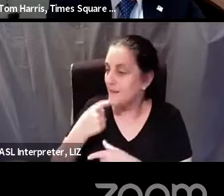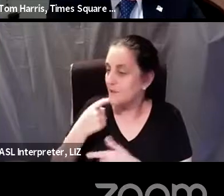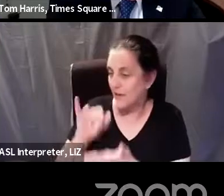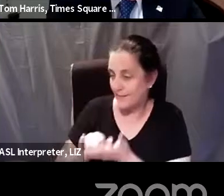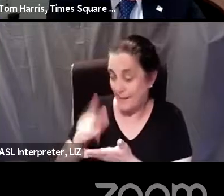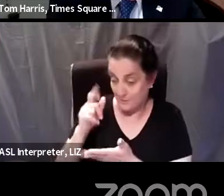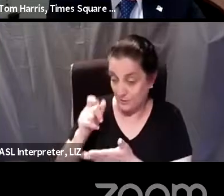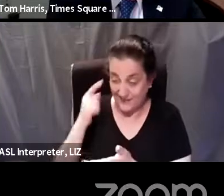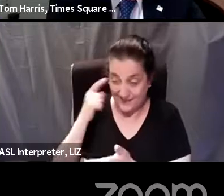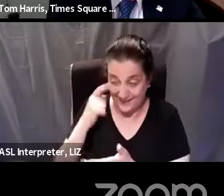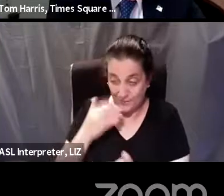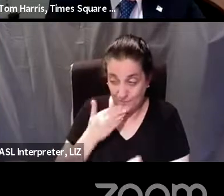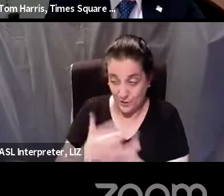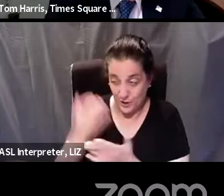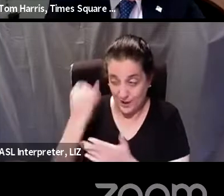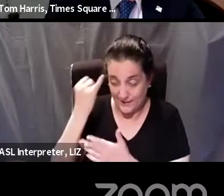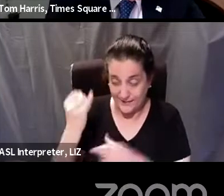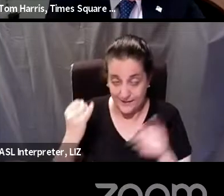I was hoping you would talk about a little bit.